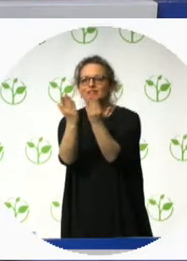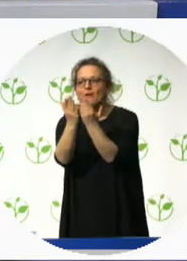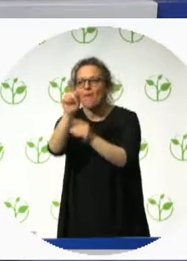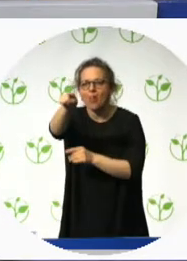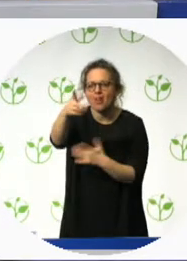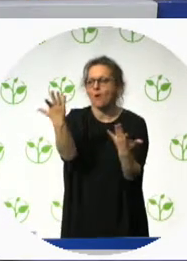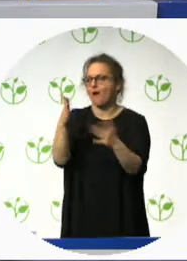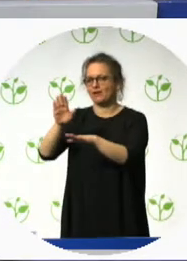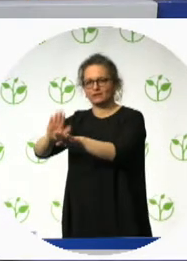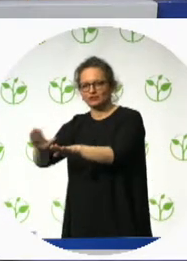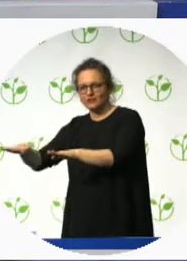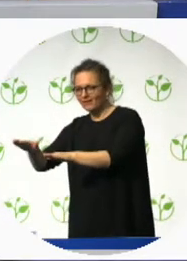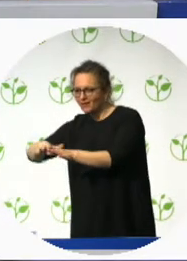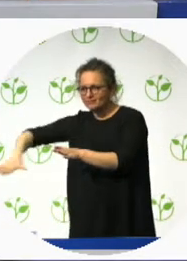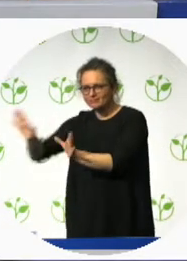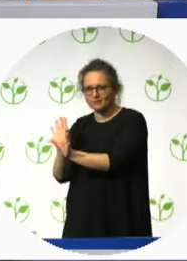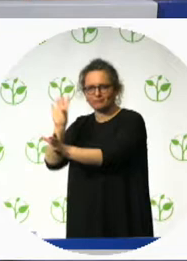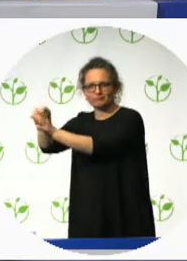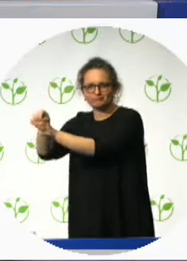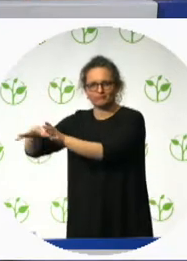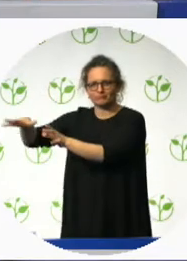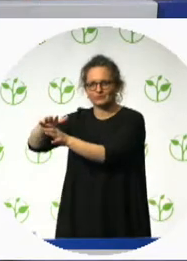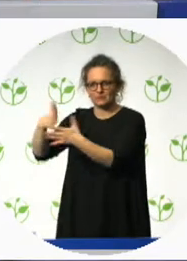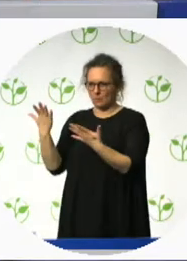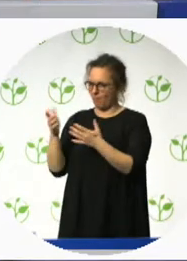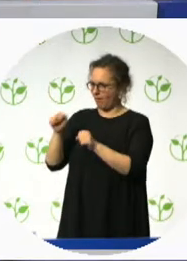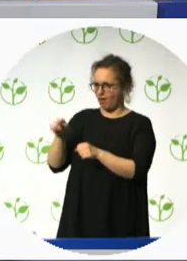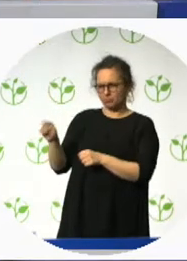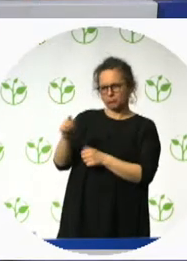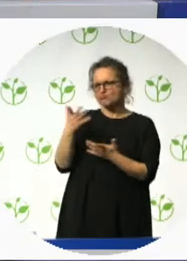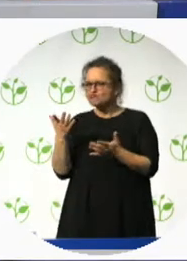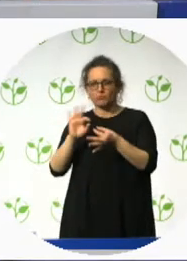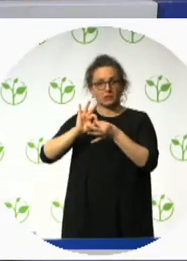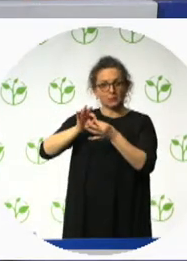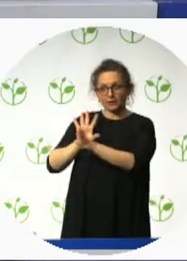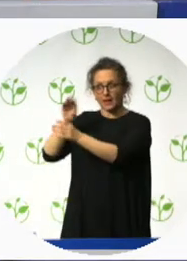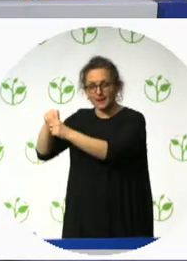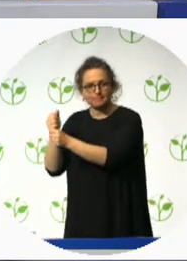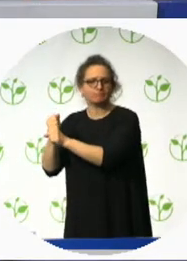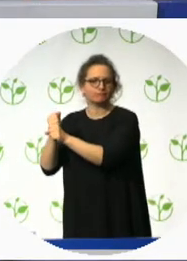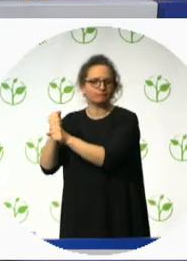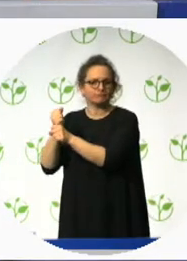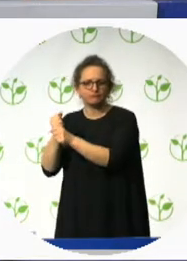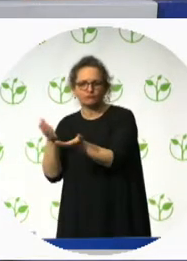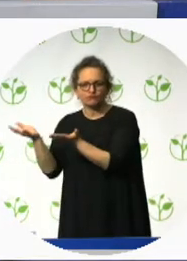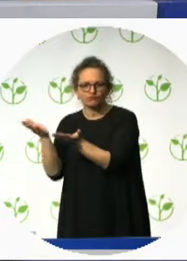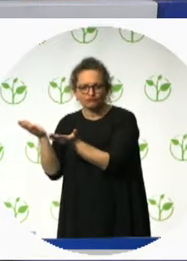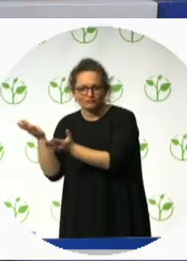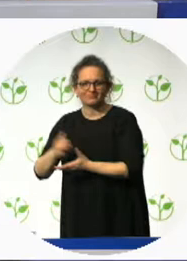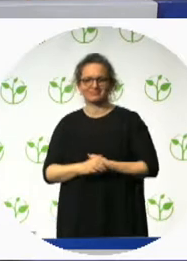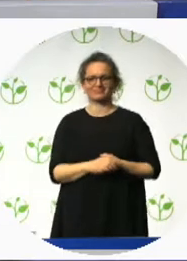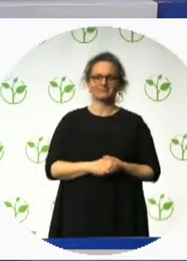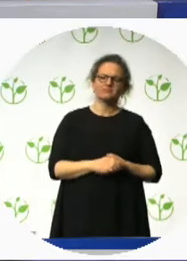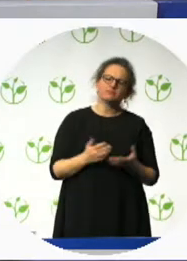language by interpreters. Also, we do a lot of projects, European projects. Yeah. One of